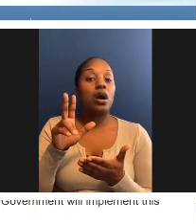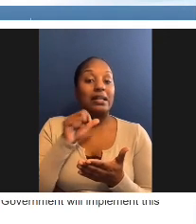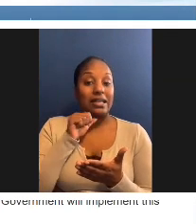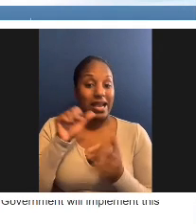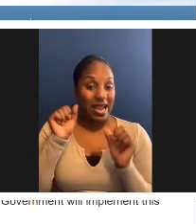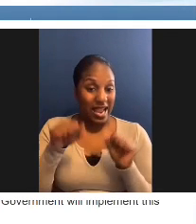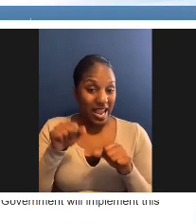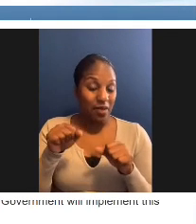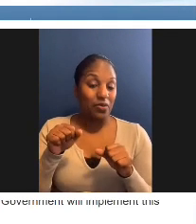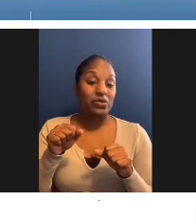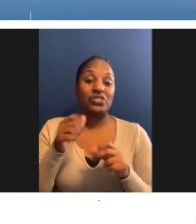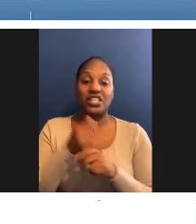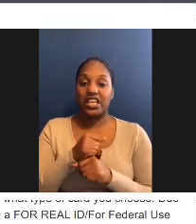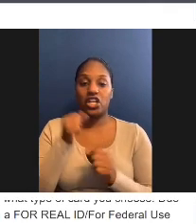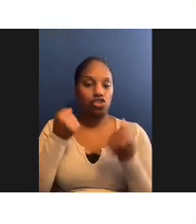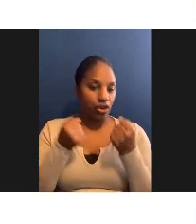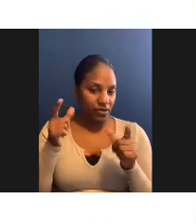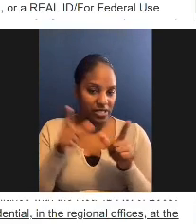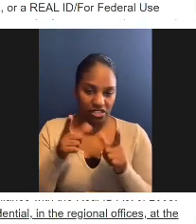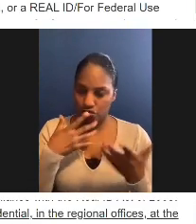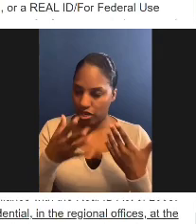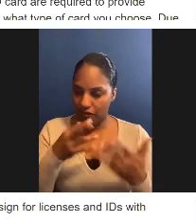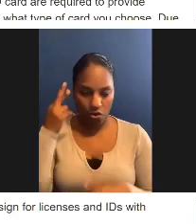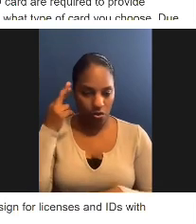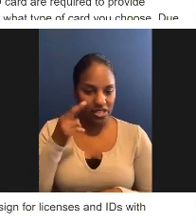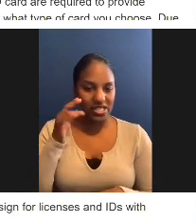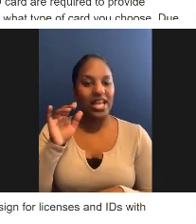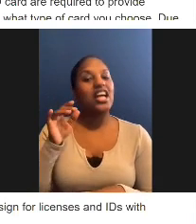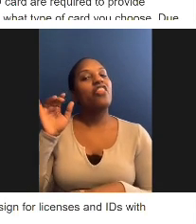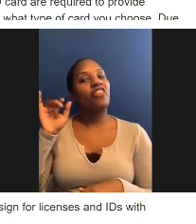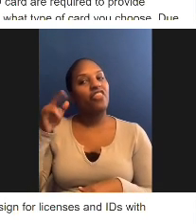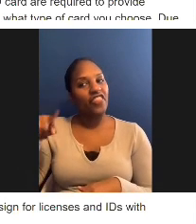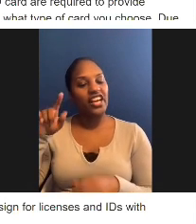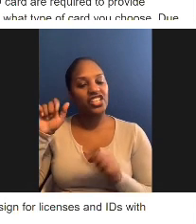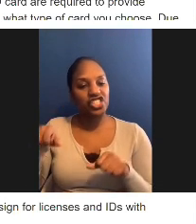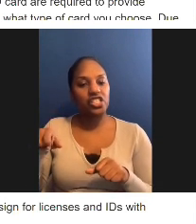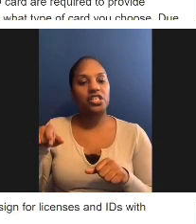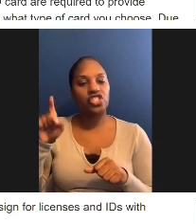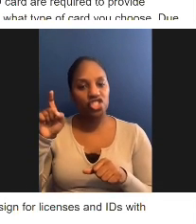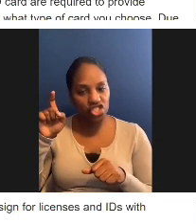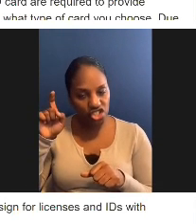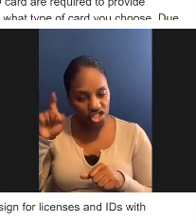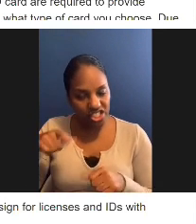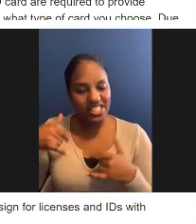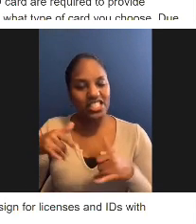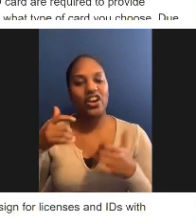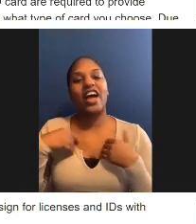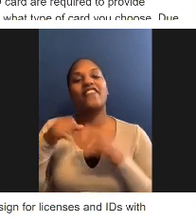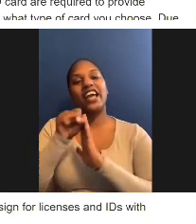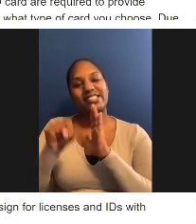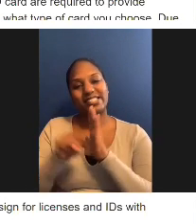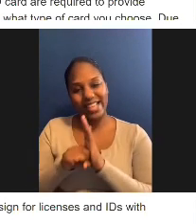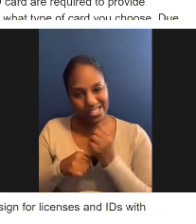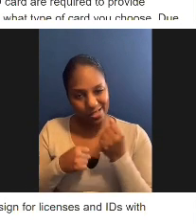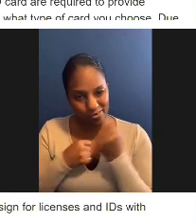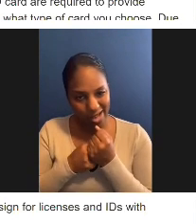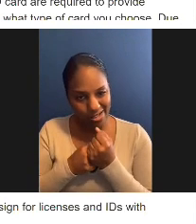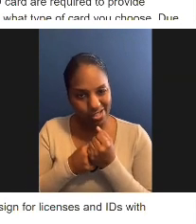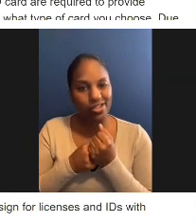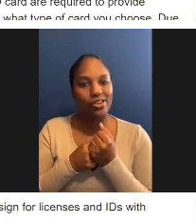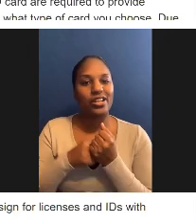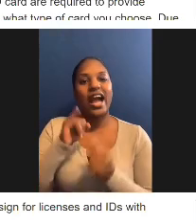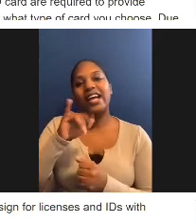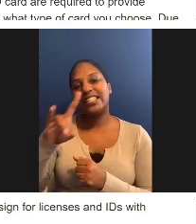for whatever reason, that they have a state-sponsored ID card. You really can't even go to a